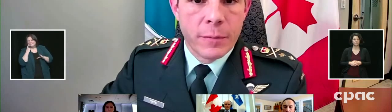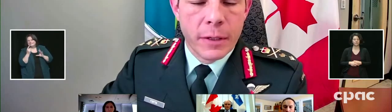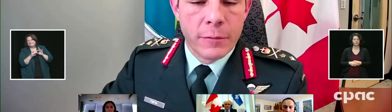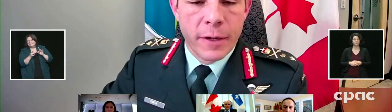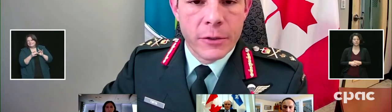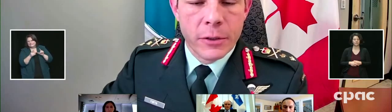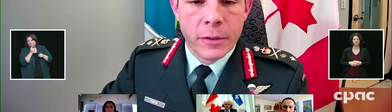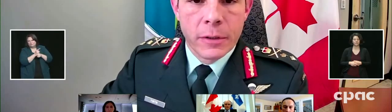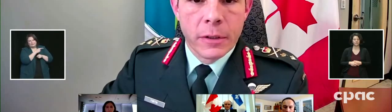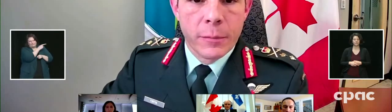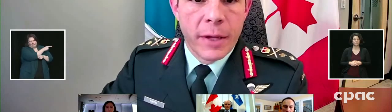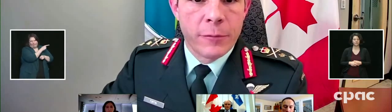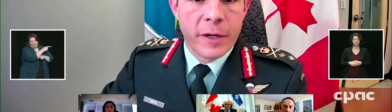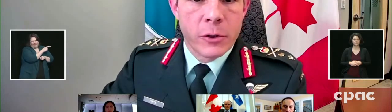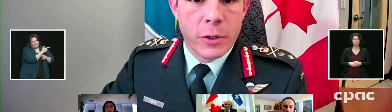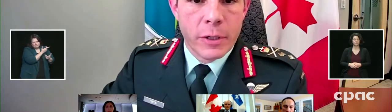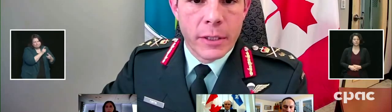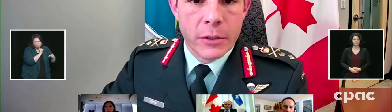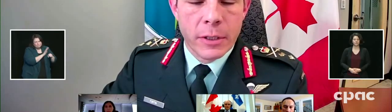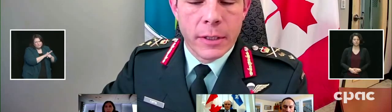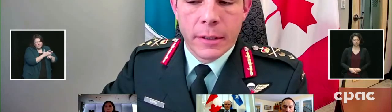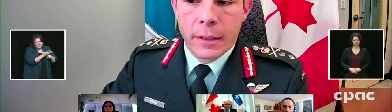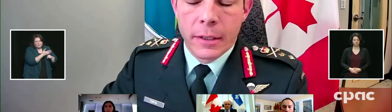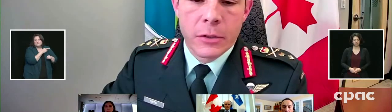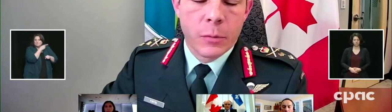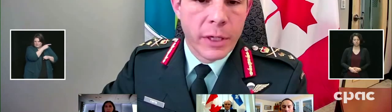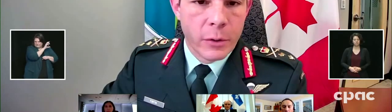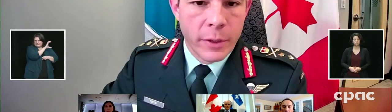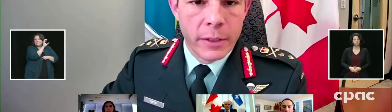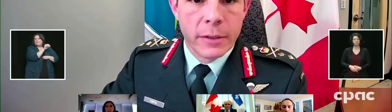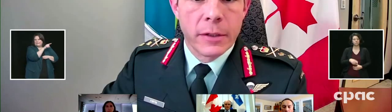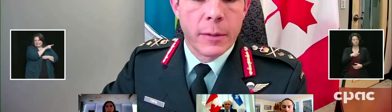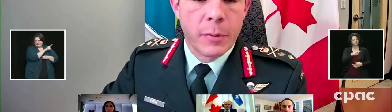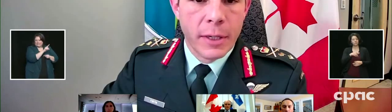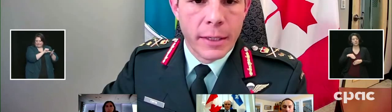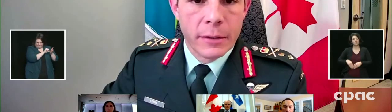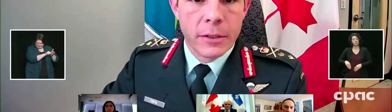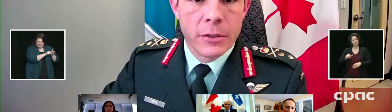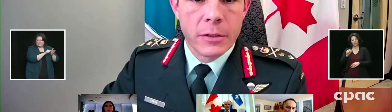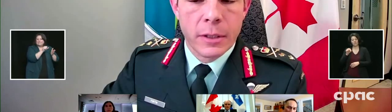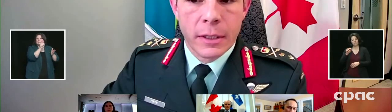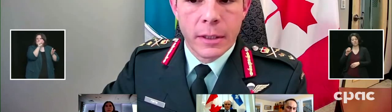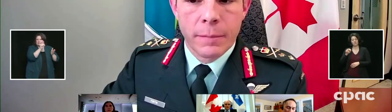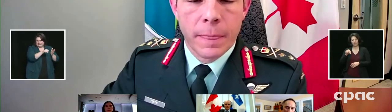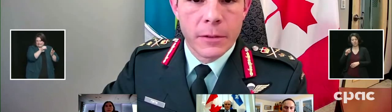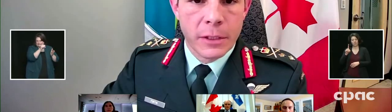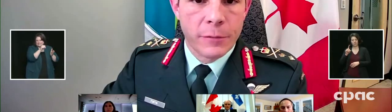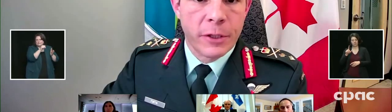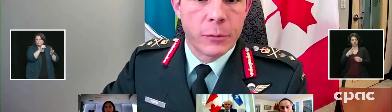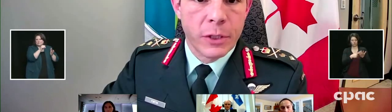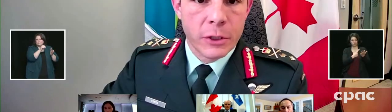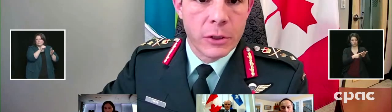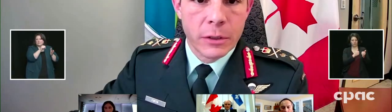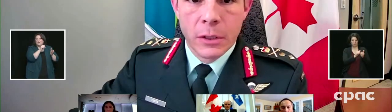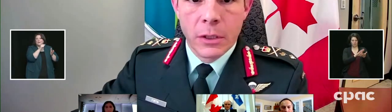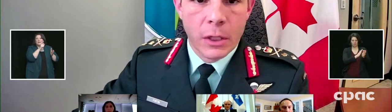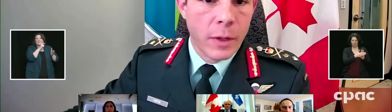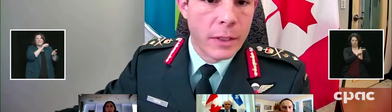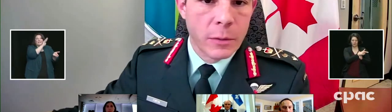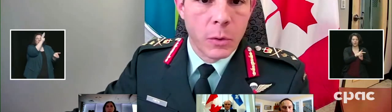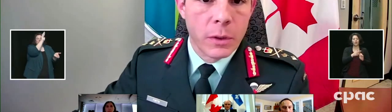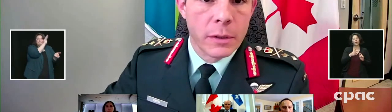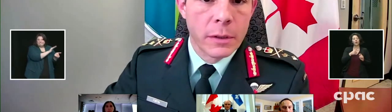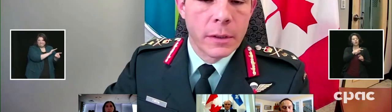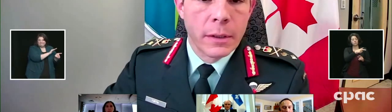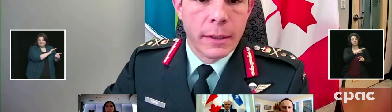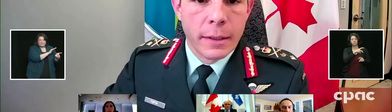clarifications from Pfizer. The manufacturer has reiterated that they're applying this significant reduction